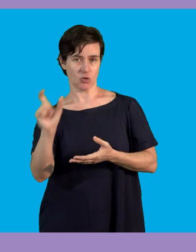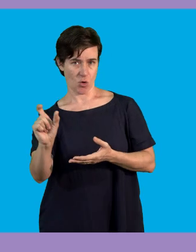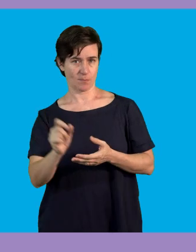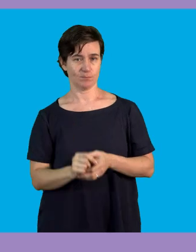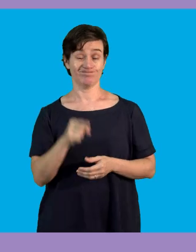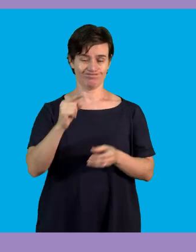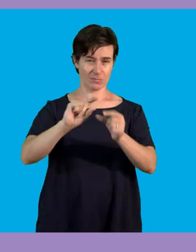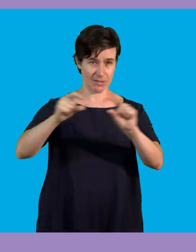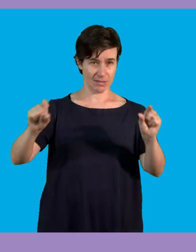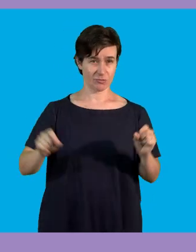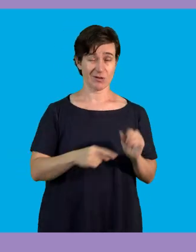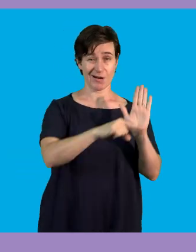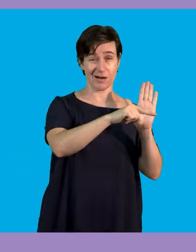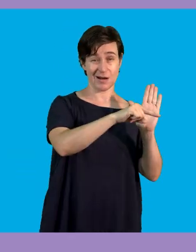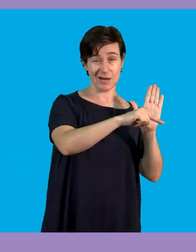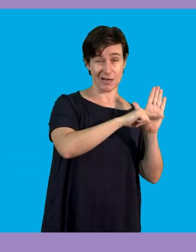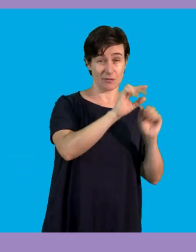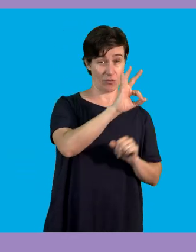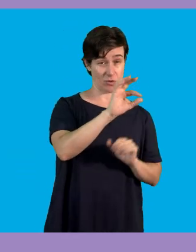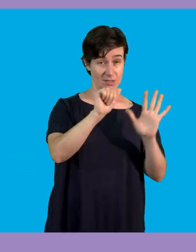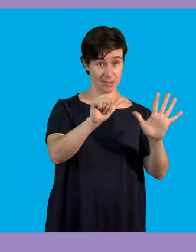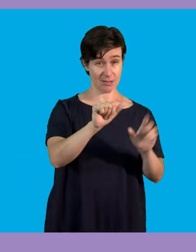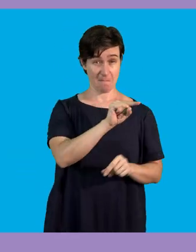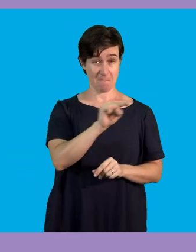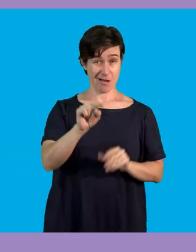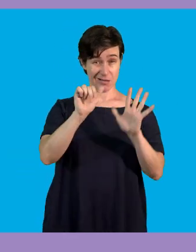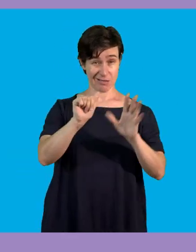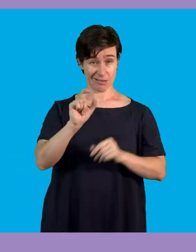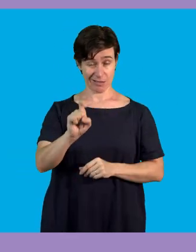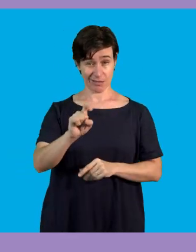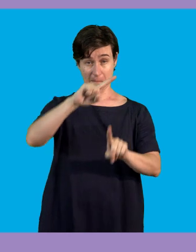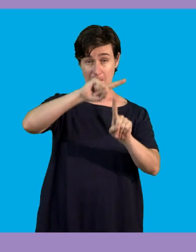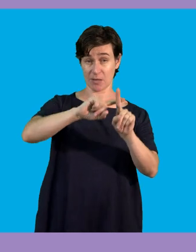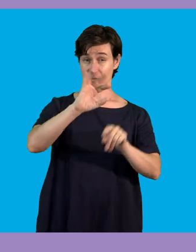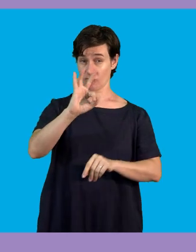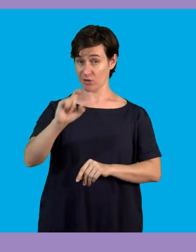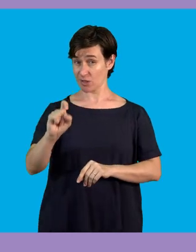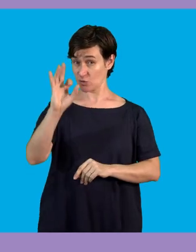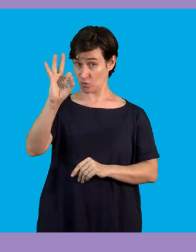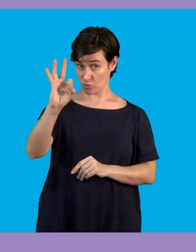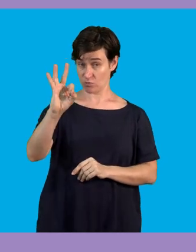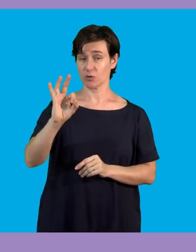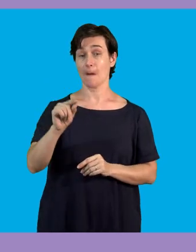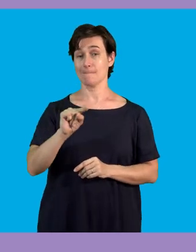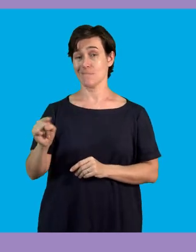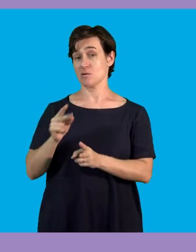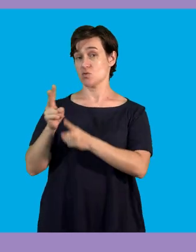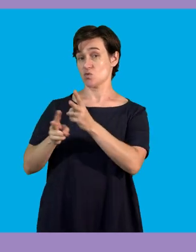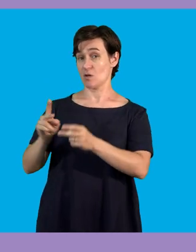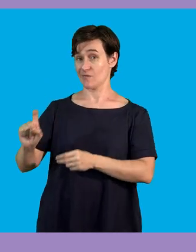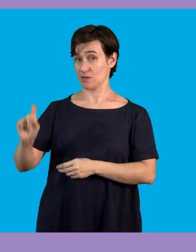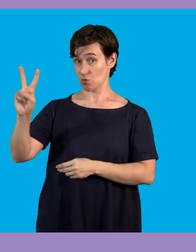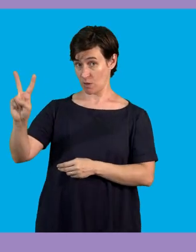The expression is negative 36 minus 6x plus 3x cubed